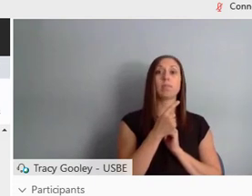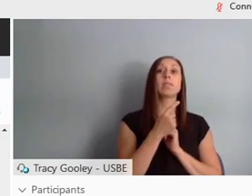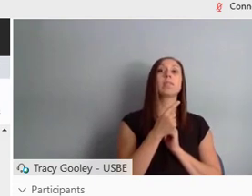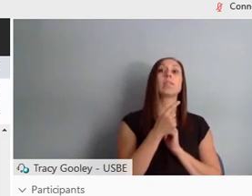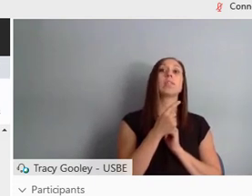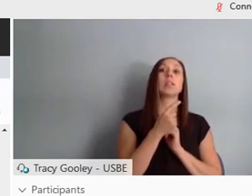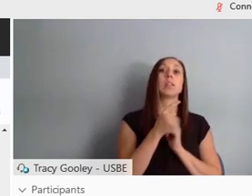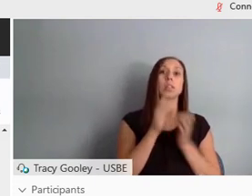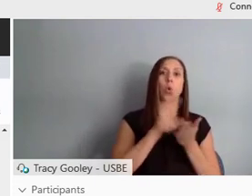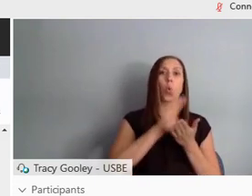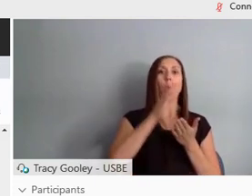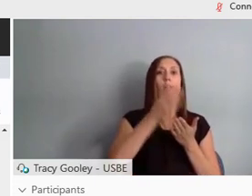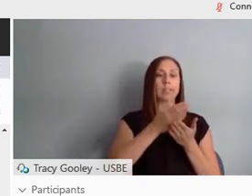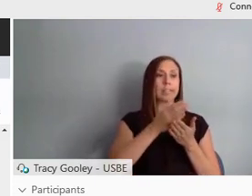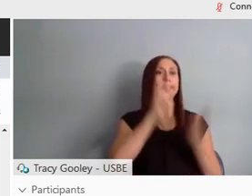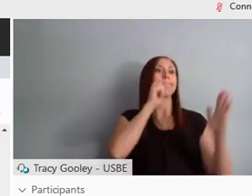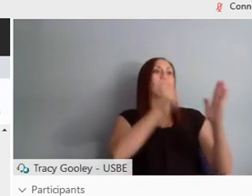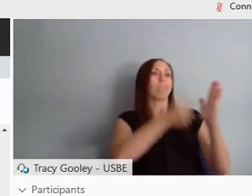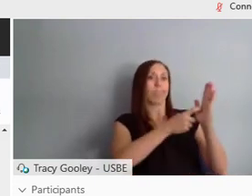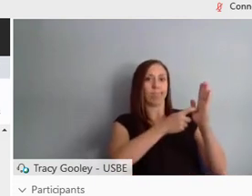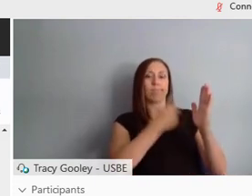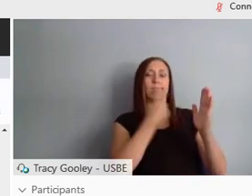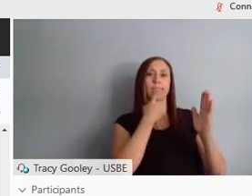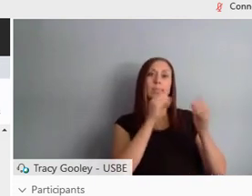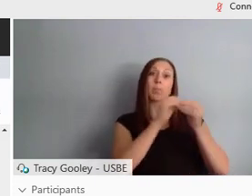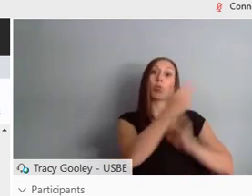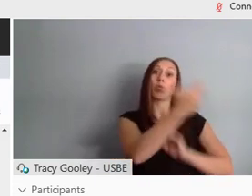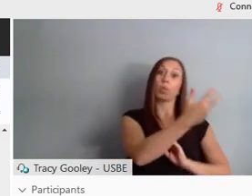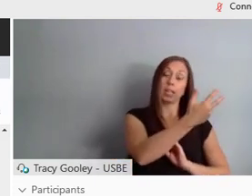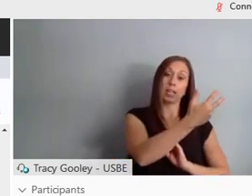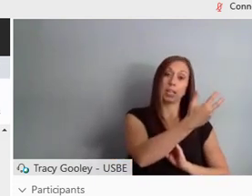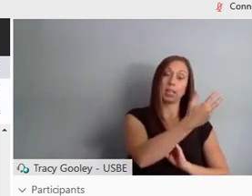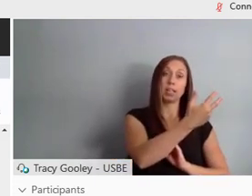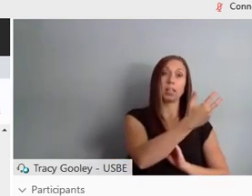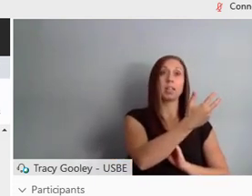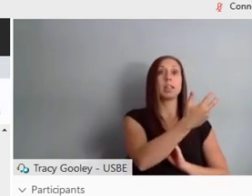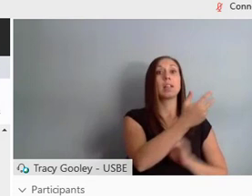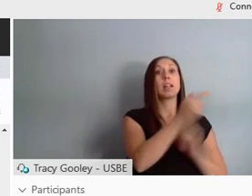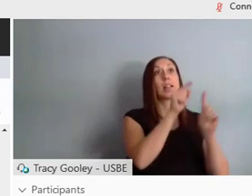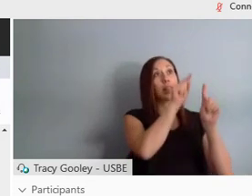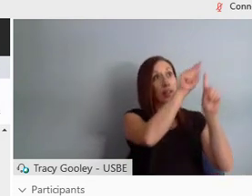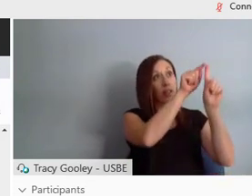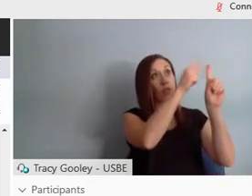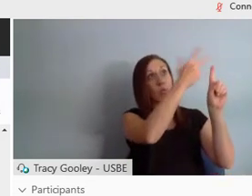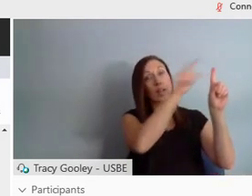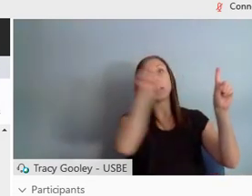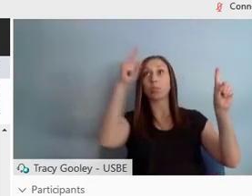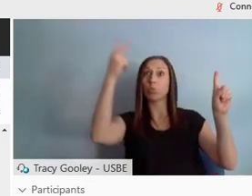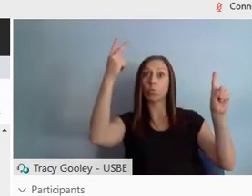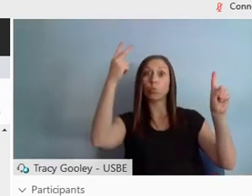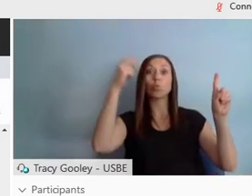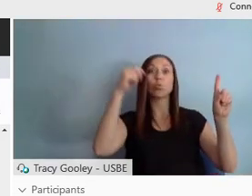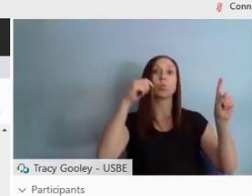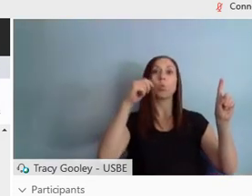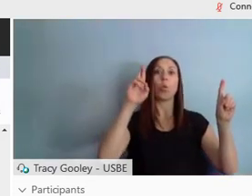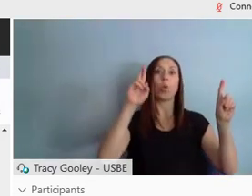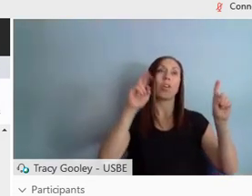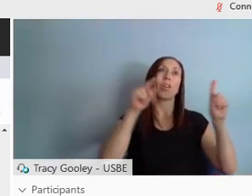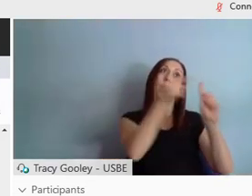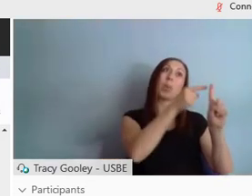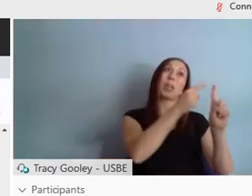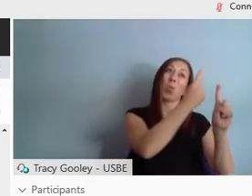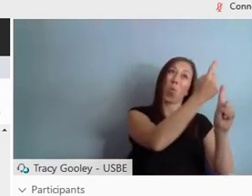quantity discrimination. They point to the number 3. That one has more. They pointed to the number